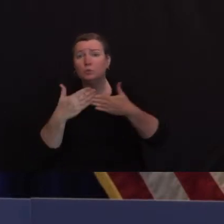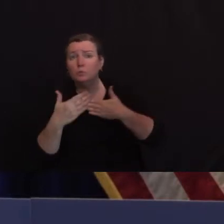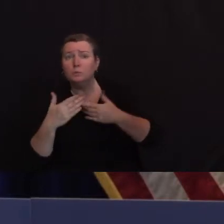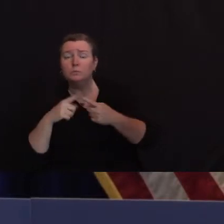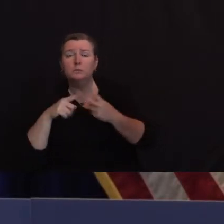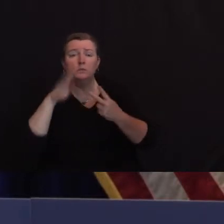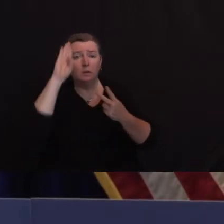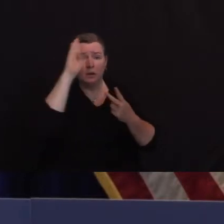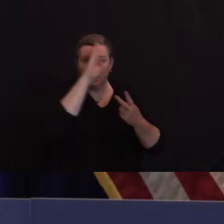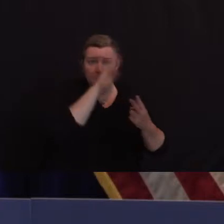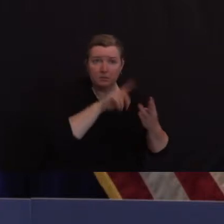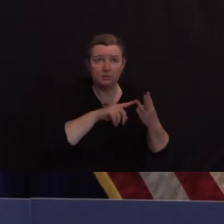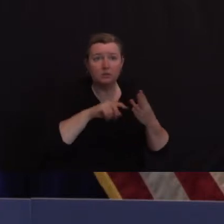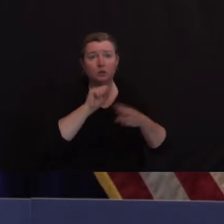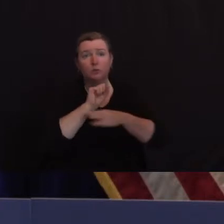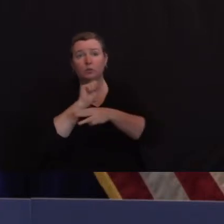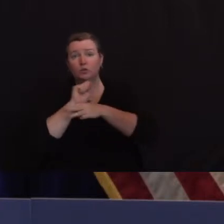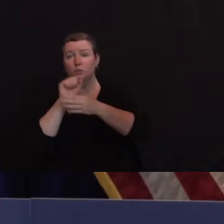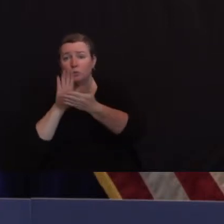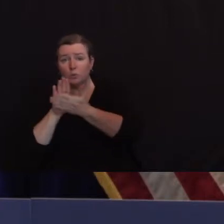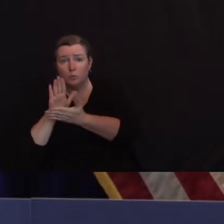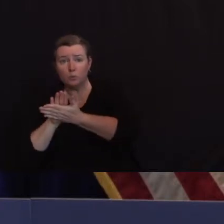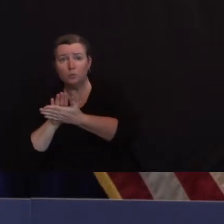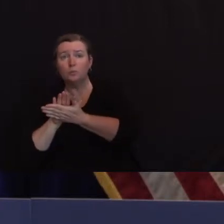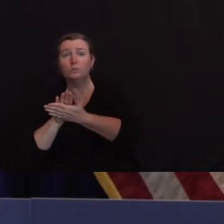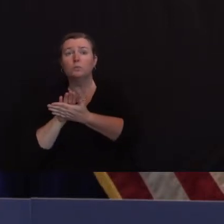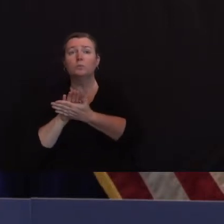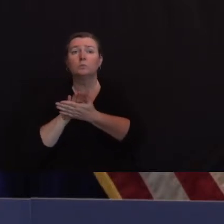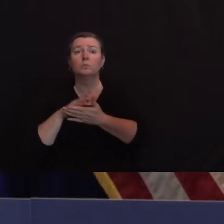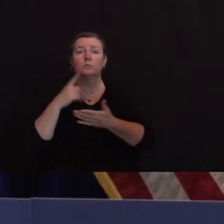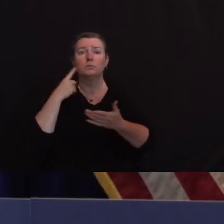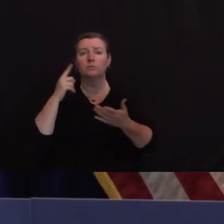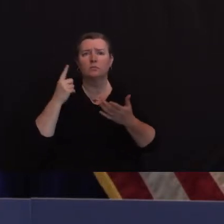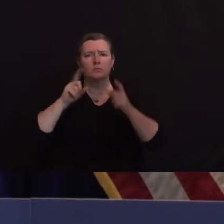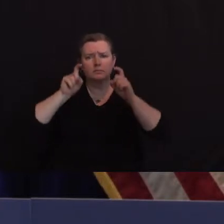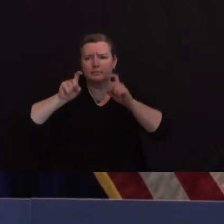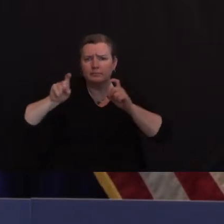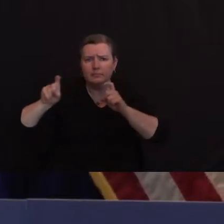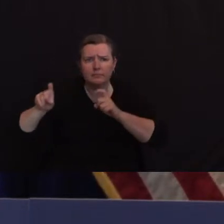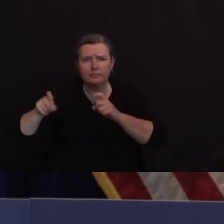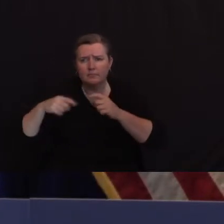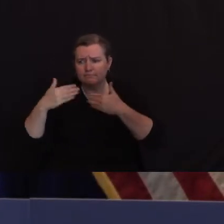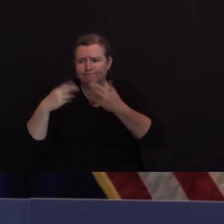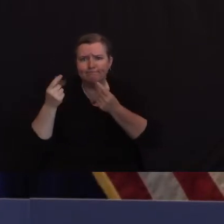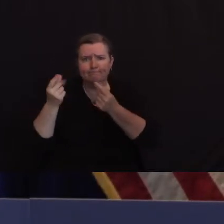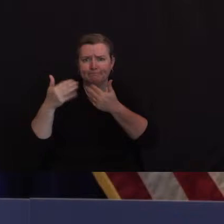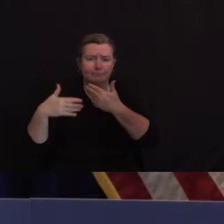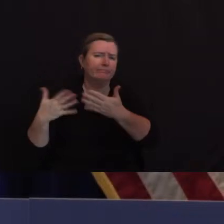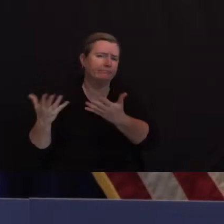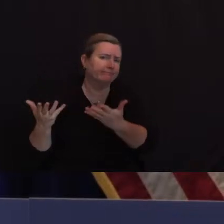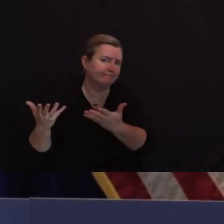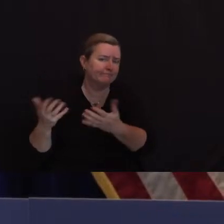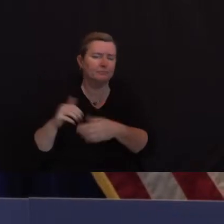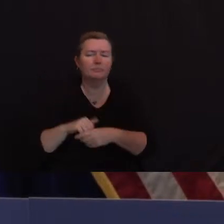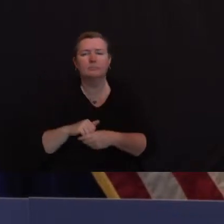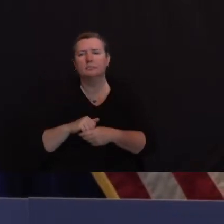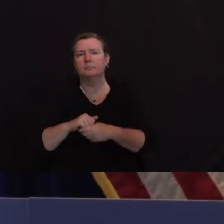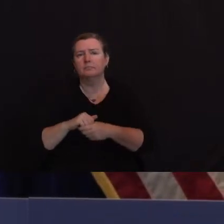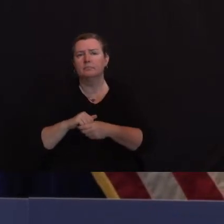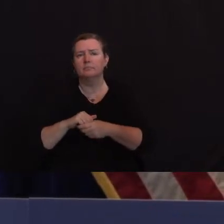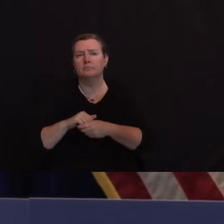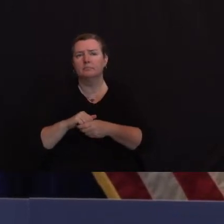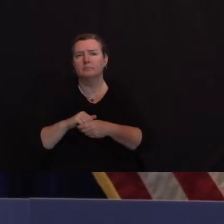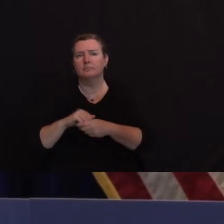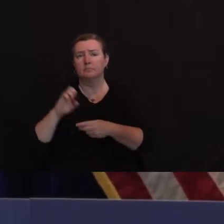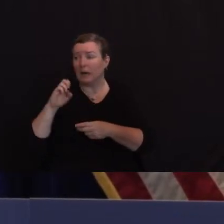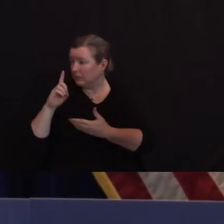with the school districts for testing protocols. I don't know, Ed, if you have anything you want to add. Ed, we got to get your